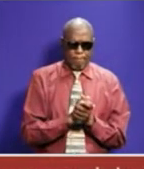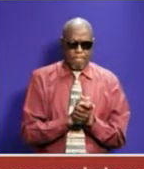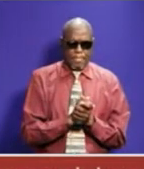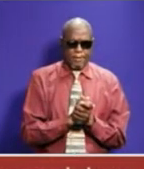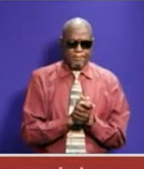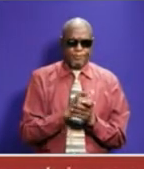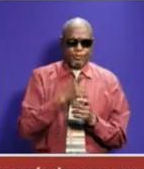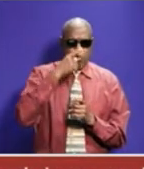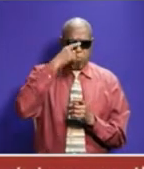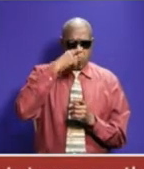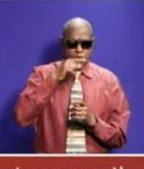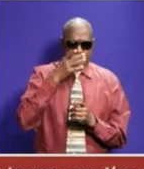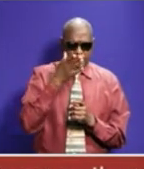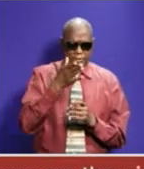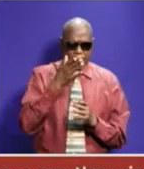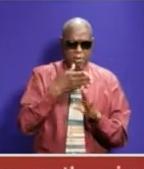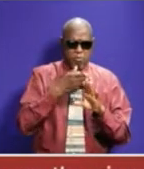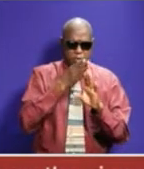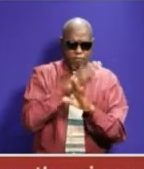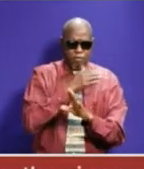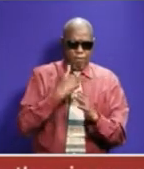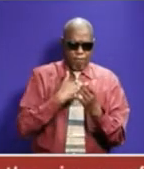Ile policy ilikuweko pale mbeleni,